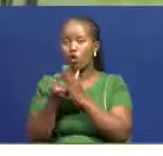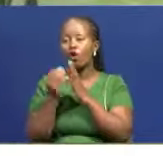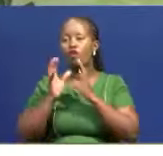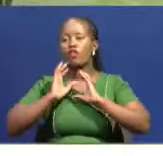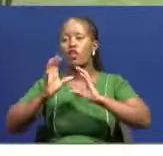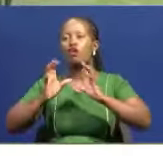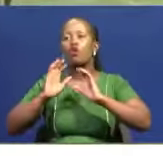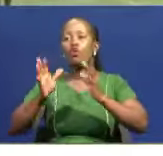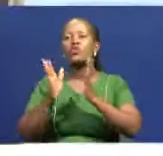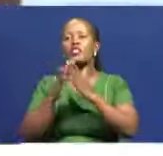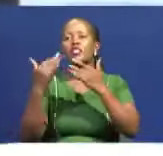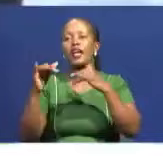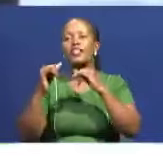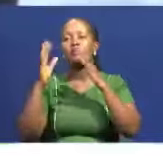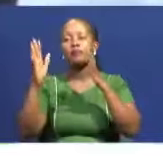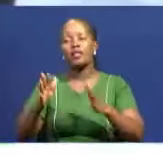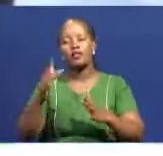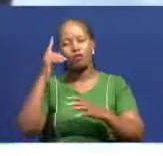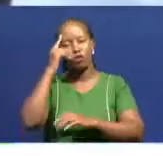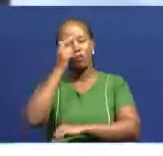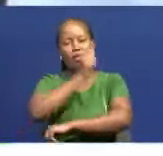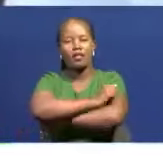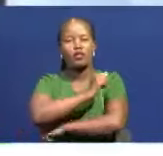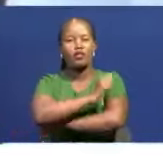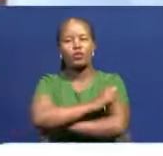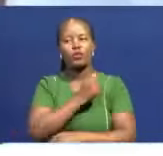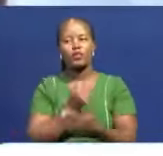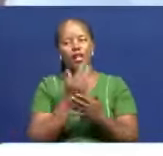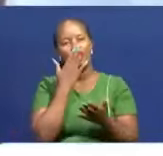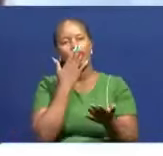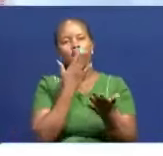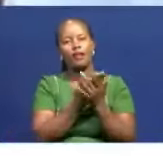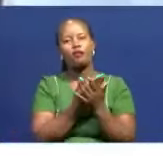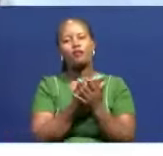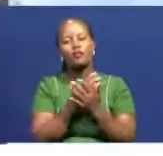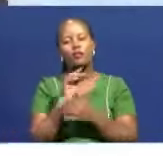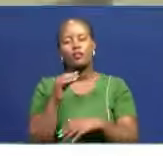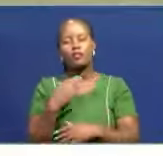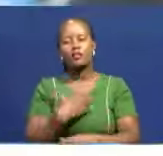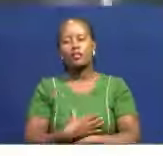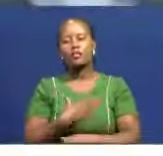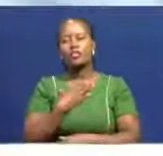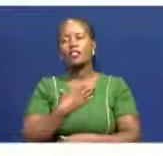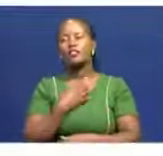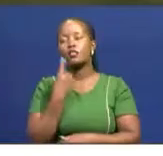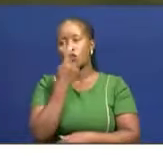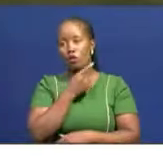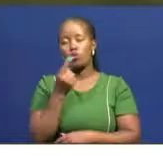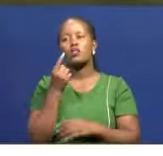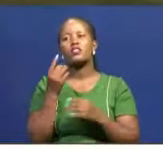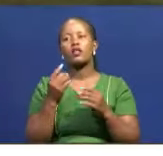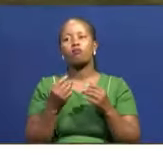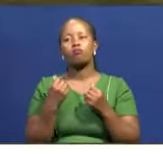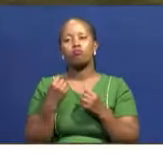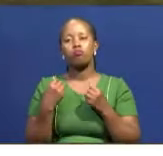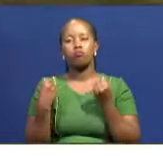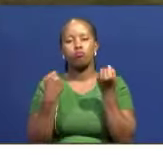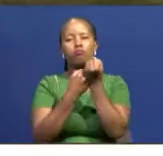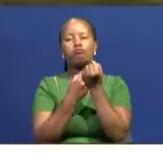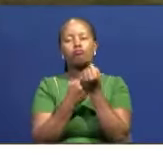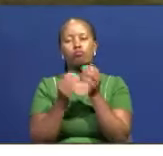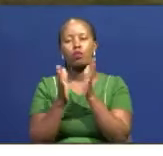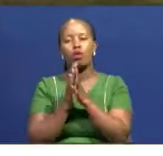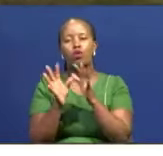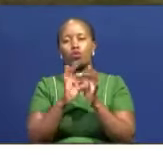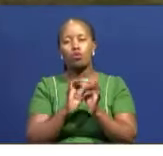players at the schoolboy level. Oh. Thank you very much. Paul Odera, he is a high-performance chief of the Rugby Super Series. And I will also